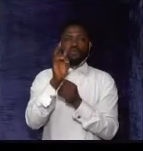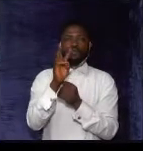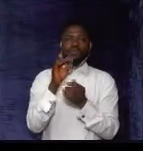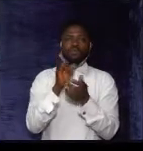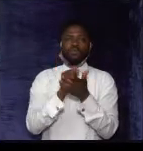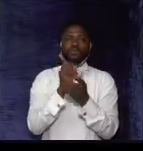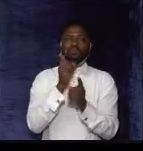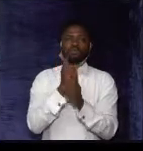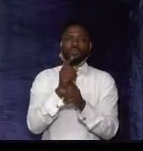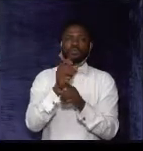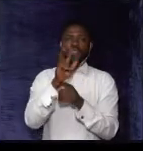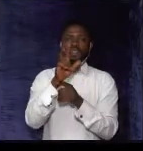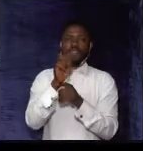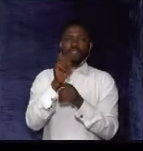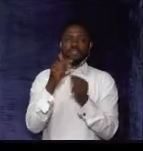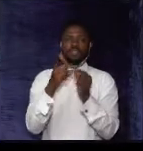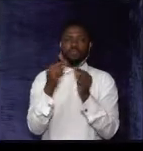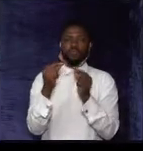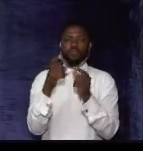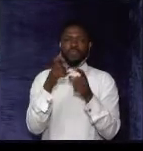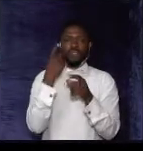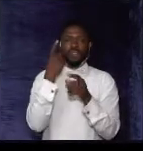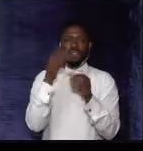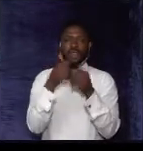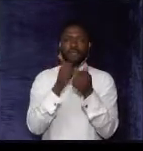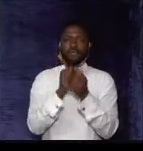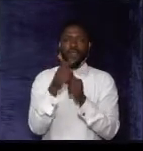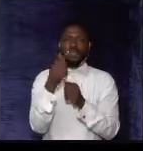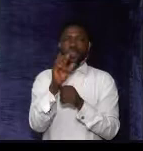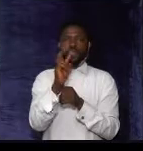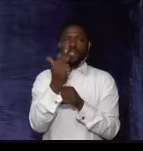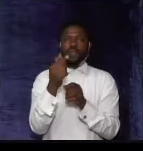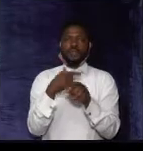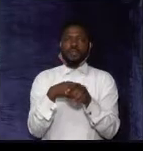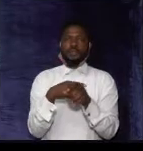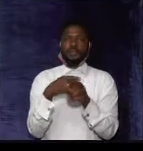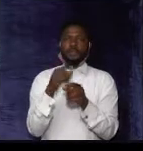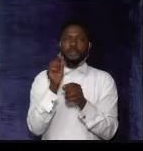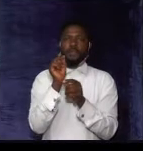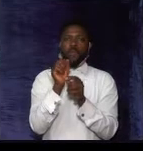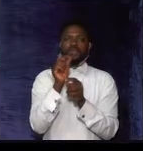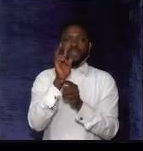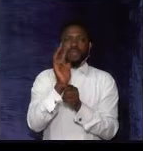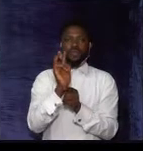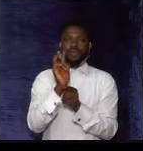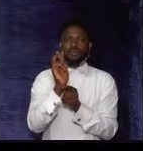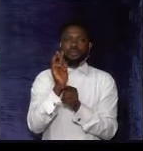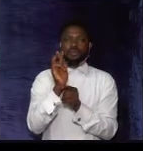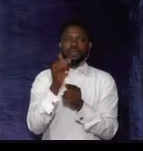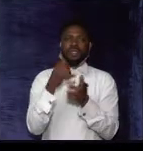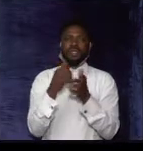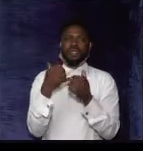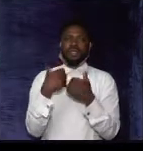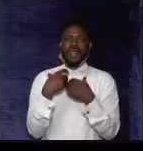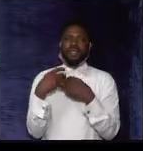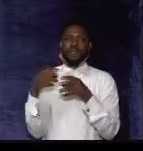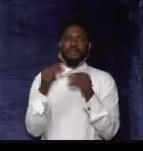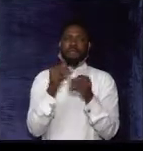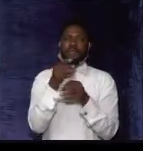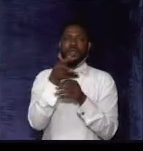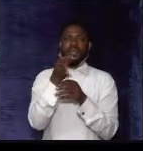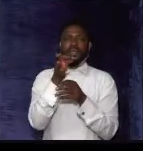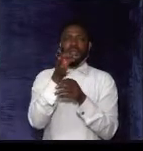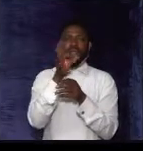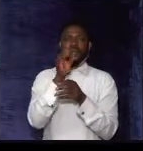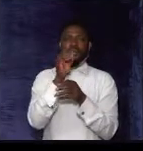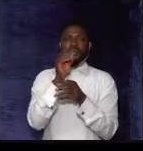point 2, that's just 30 degrees, little movement. Let's see how far it will go the third time. Now let's call this point 3. Now it has